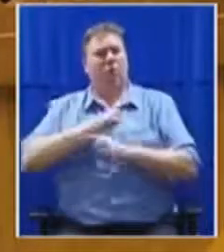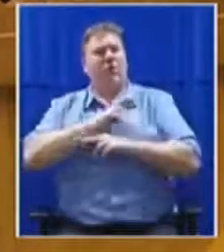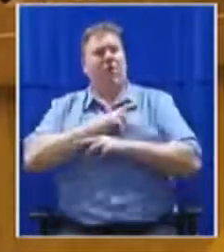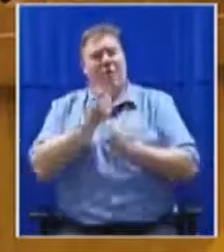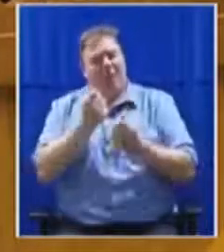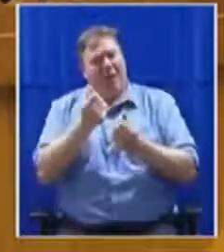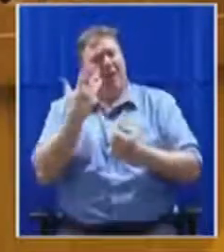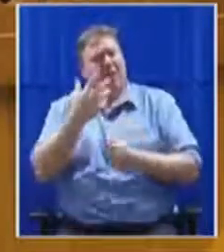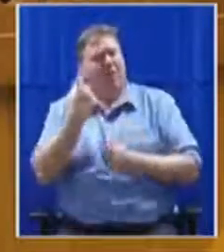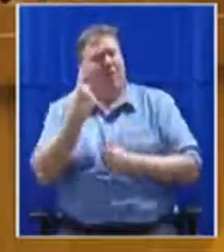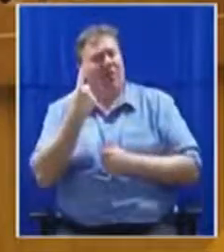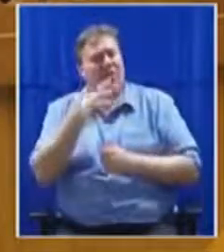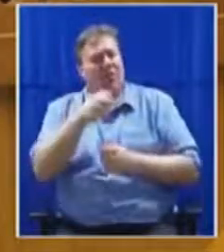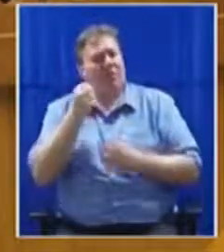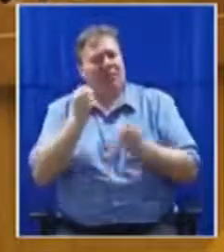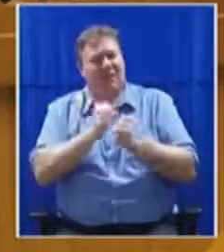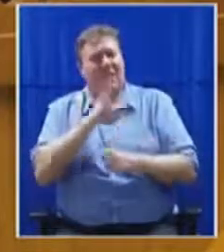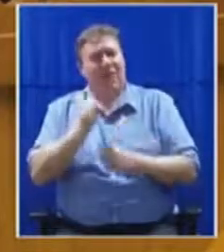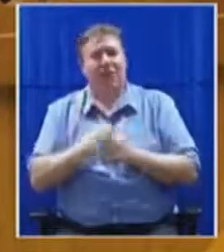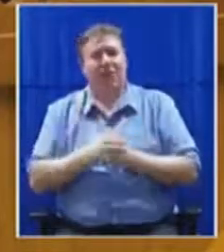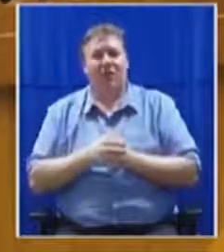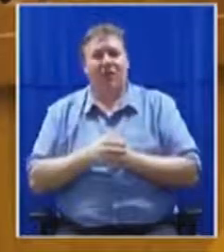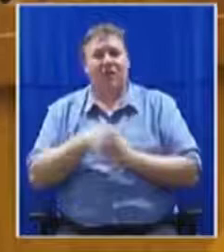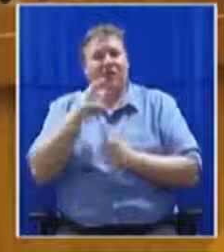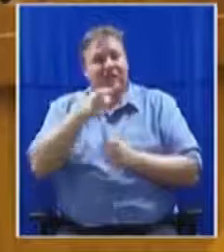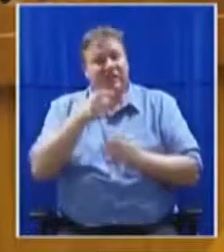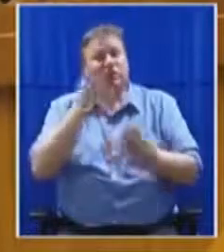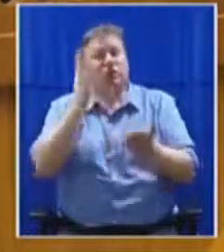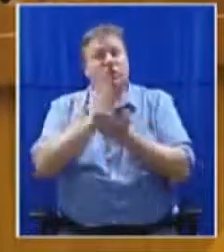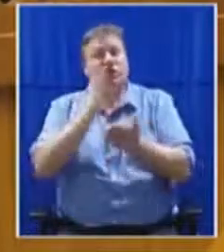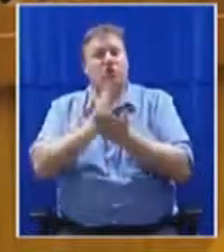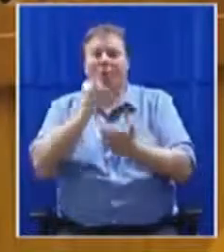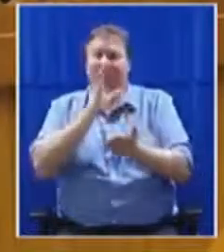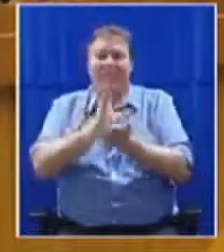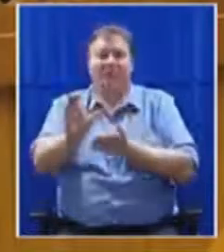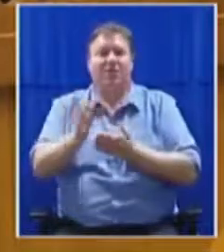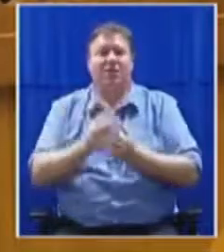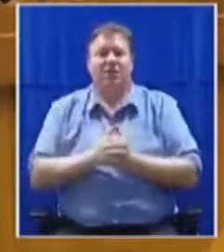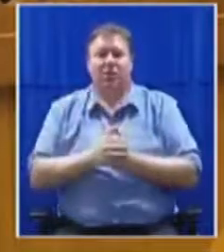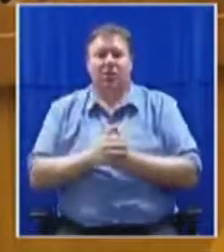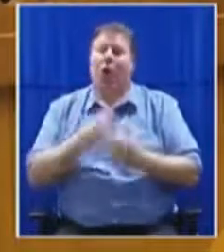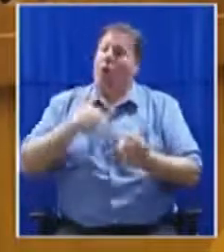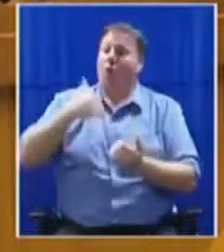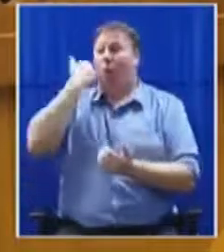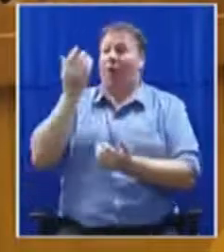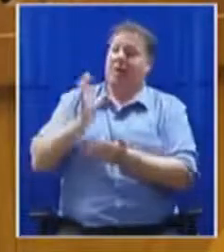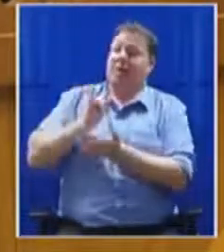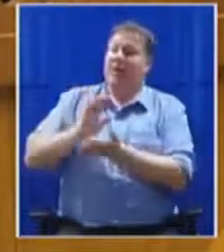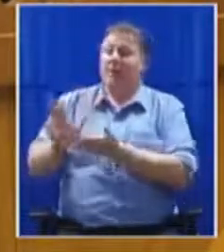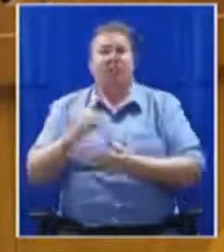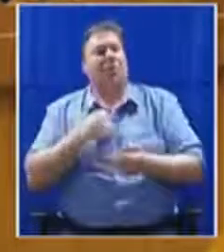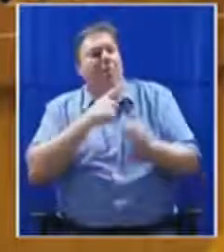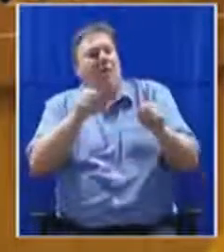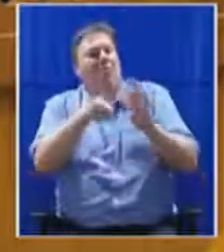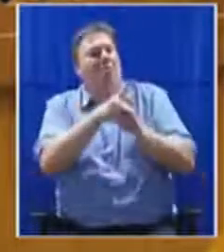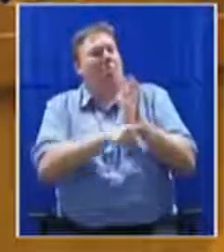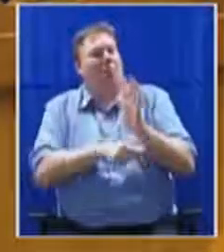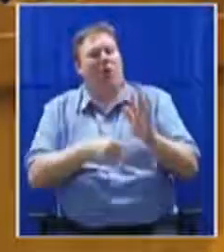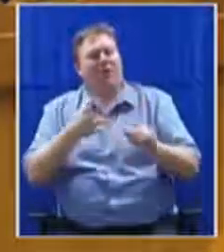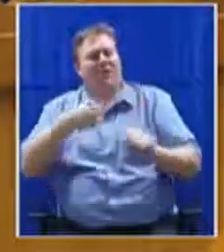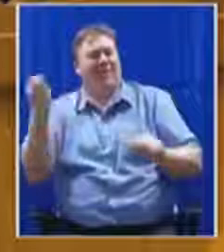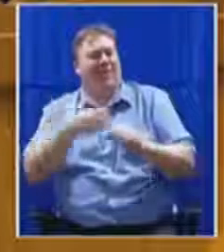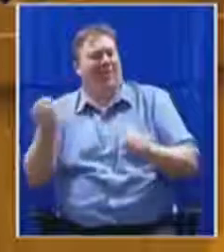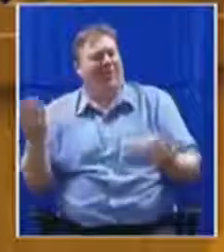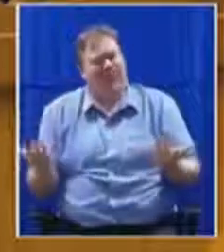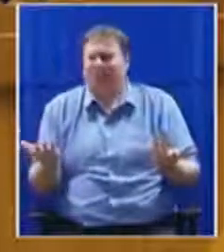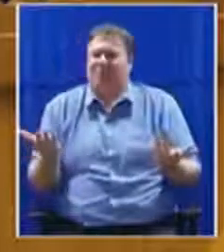These policies are going to repel investment. You can't talk investment and then keep these policies on the go. We need to look out and